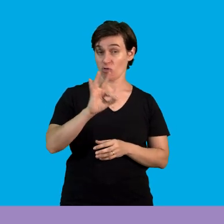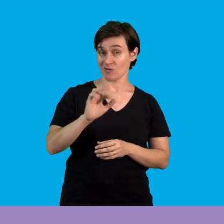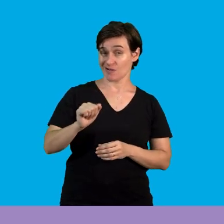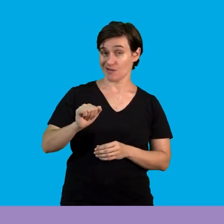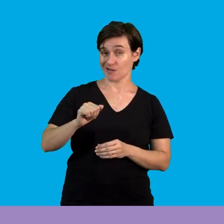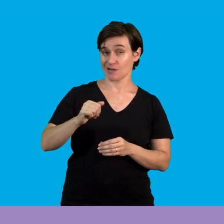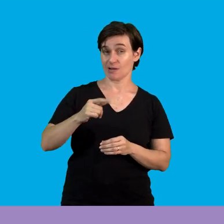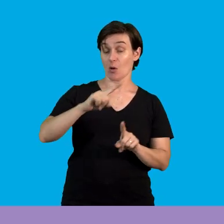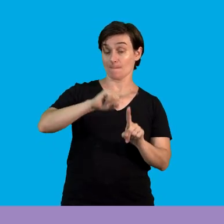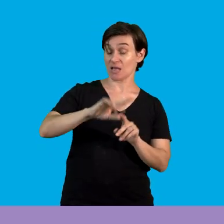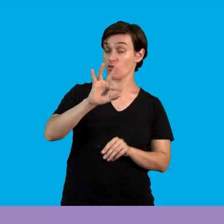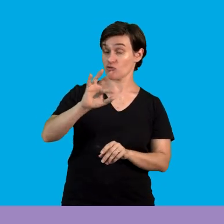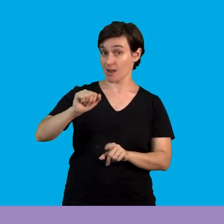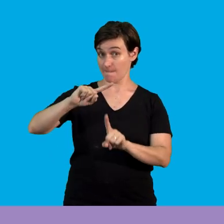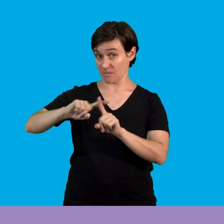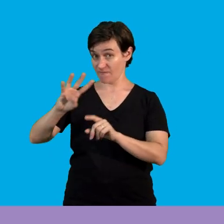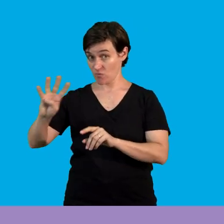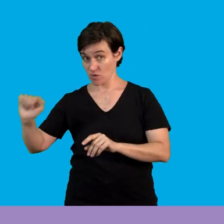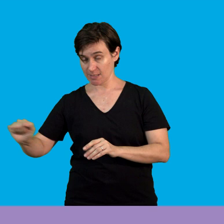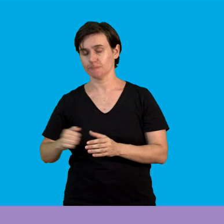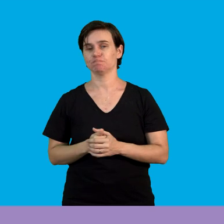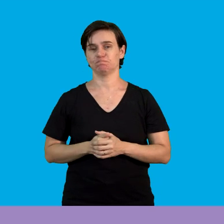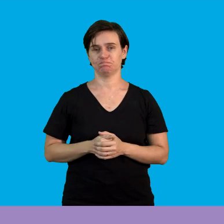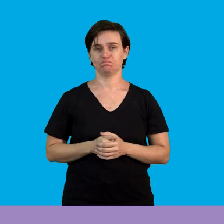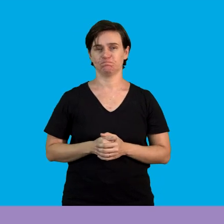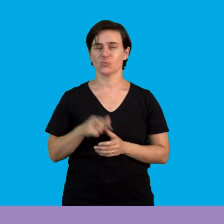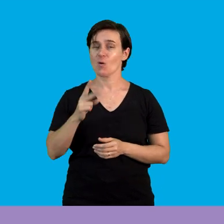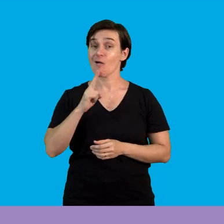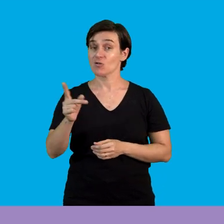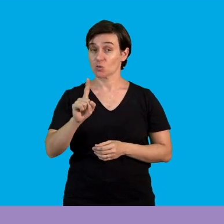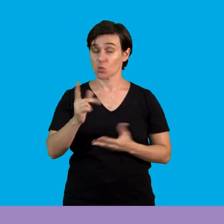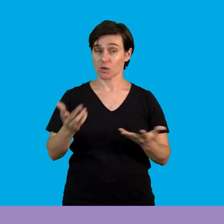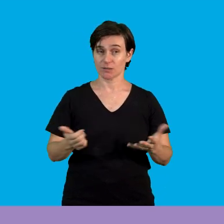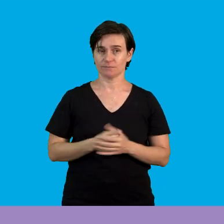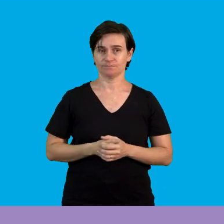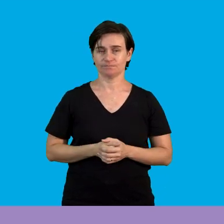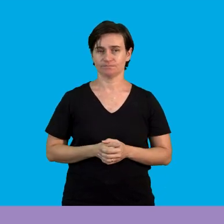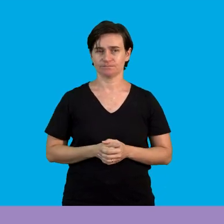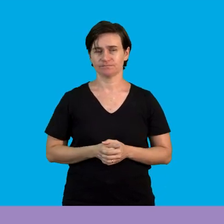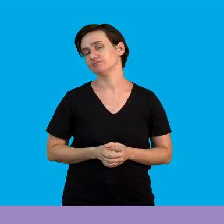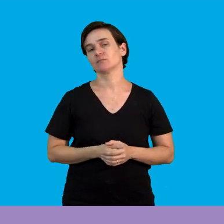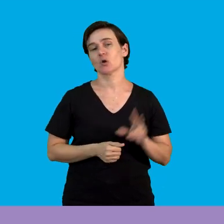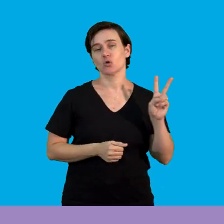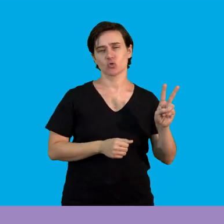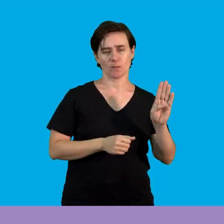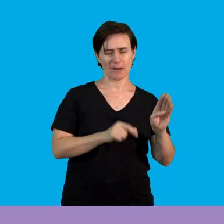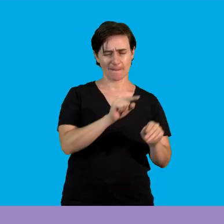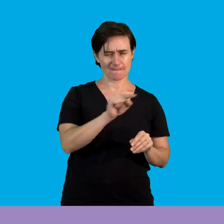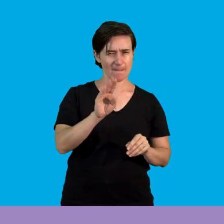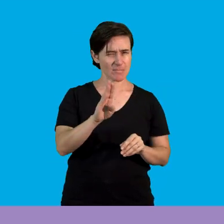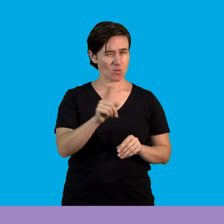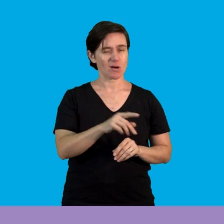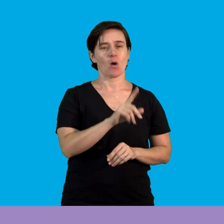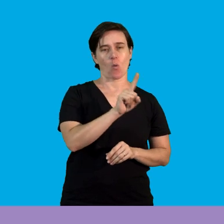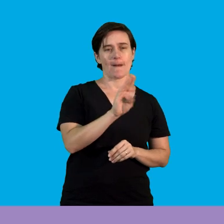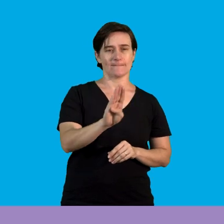So that would be plus 3a plus 4a. So the outcome there would be 2b minus